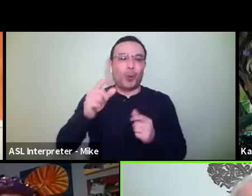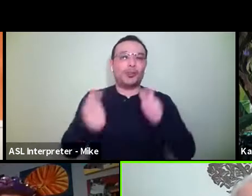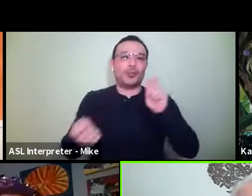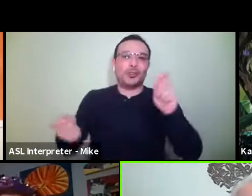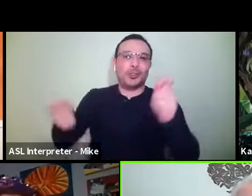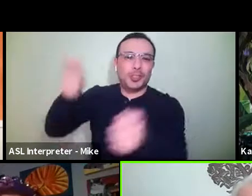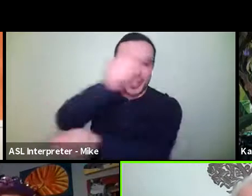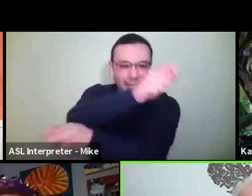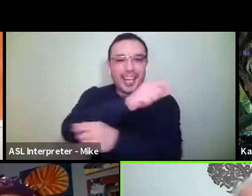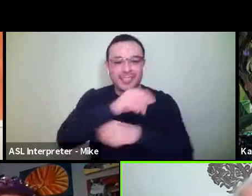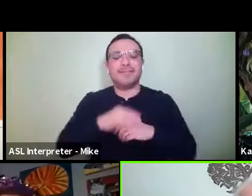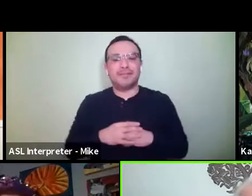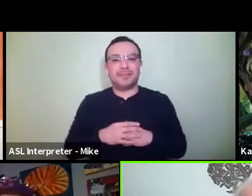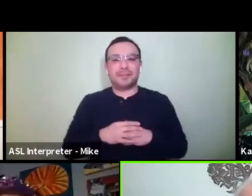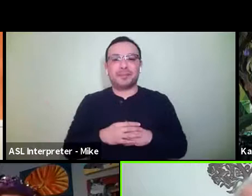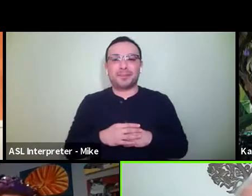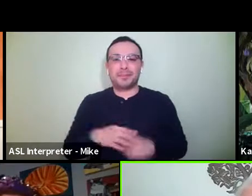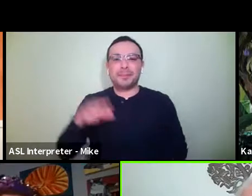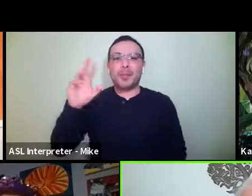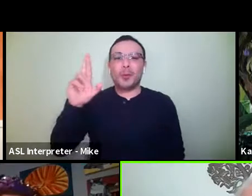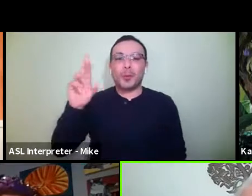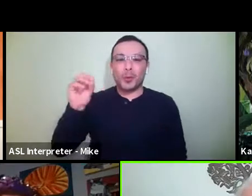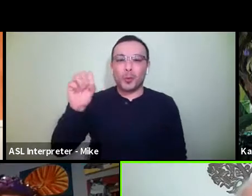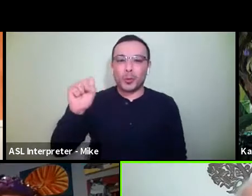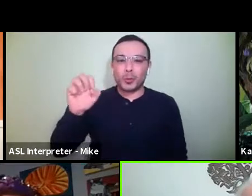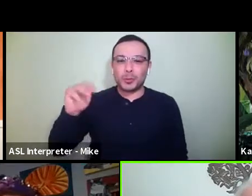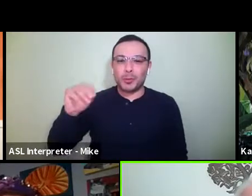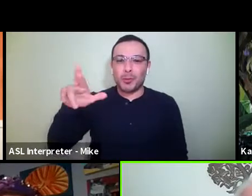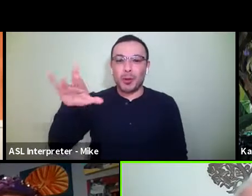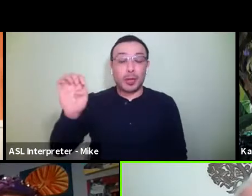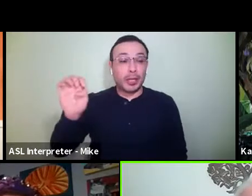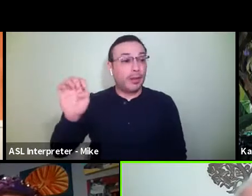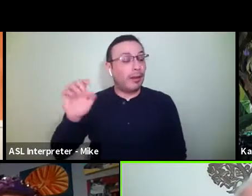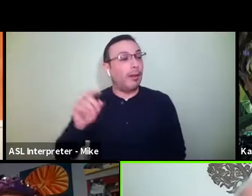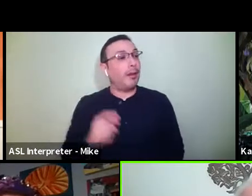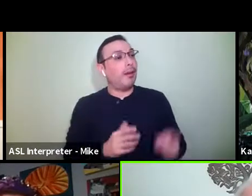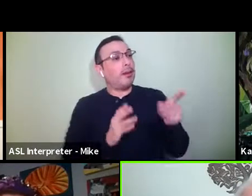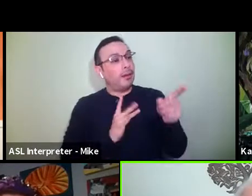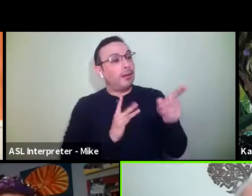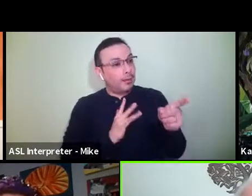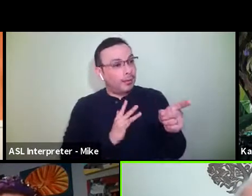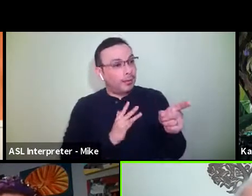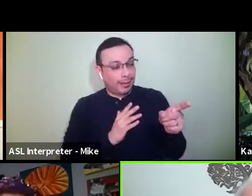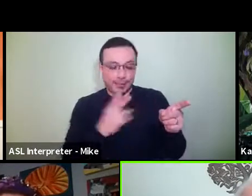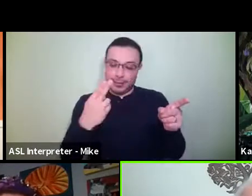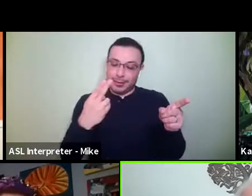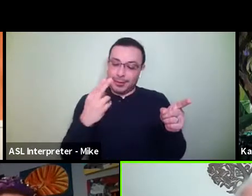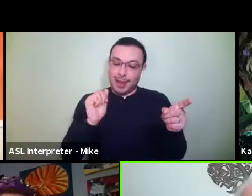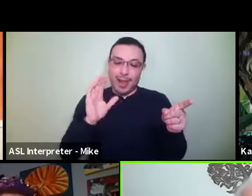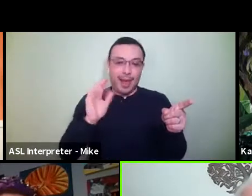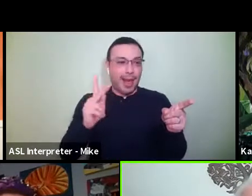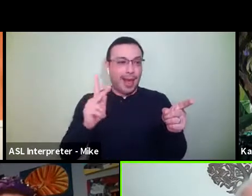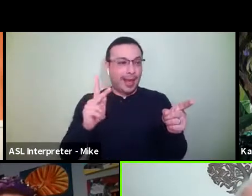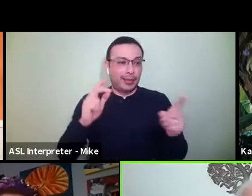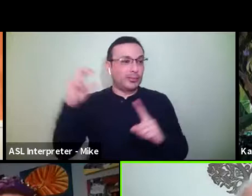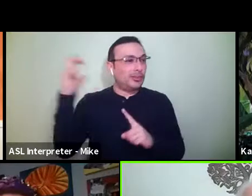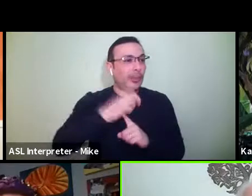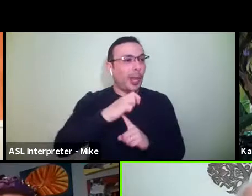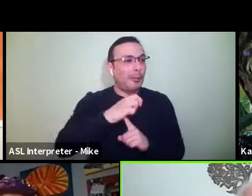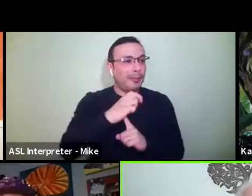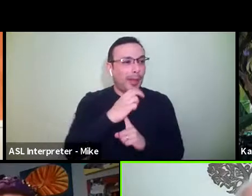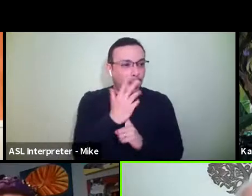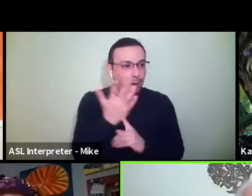or offered the best hack that I've thought of or heard in a long time. And that is that you just